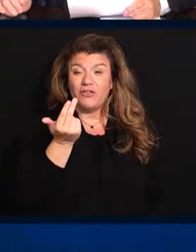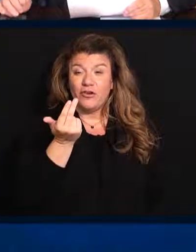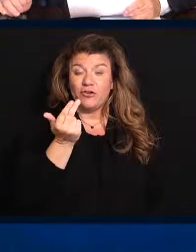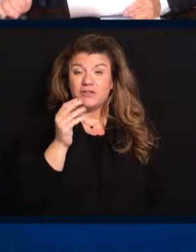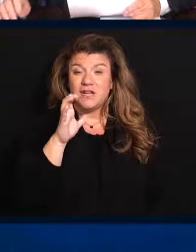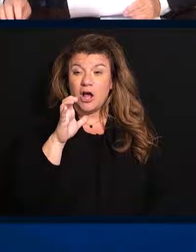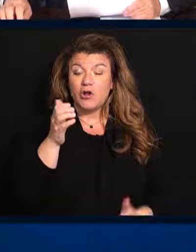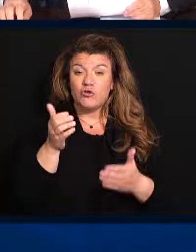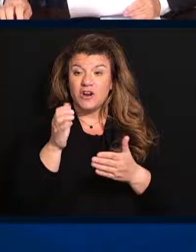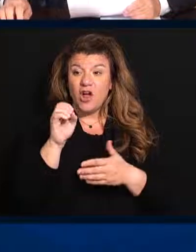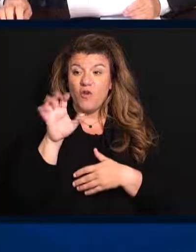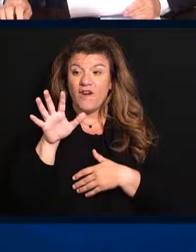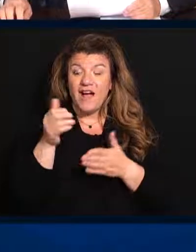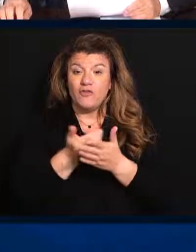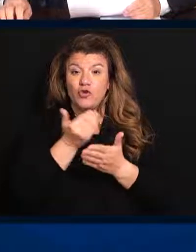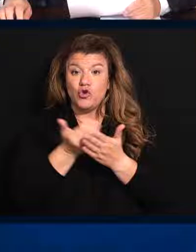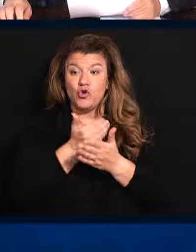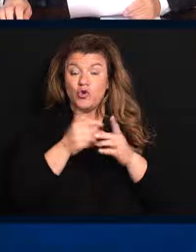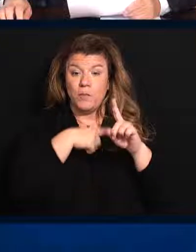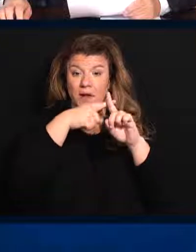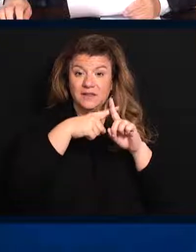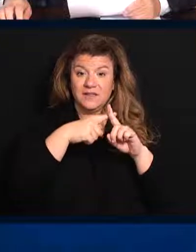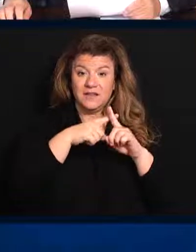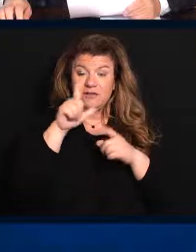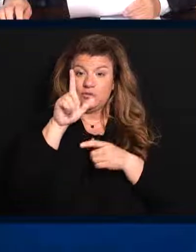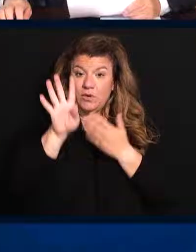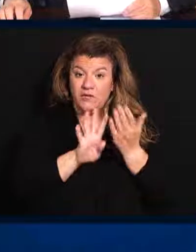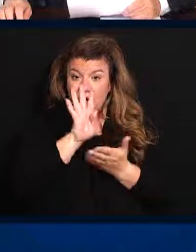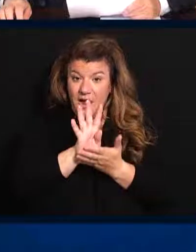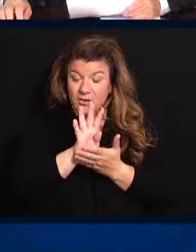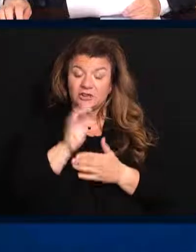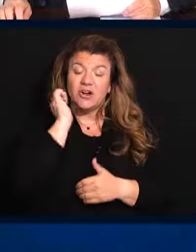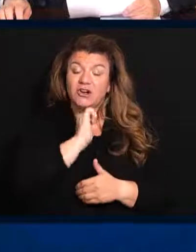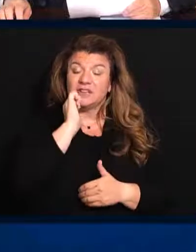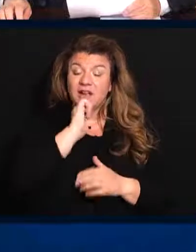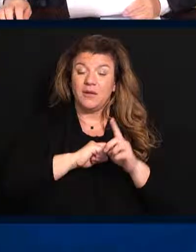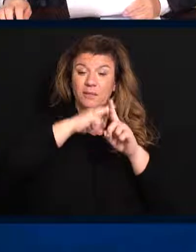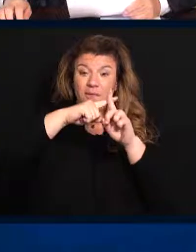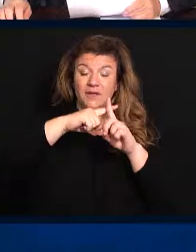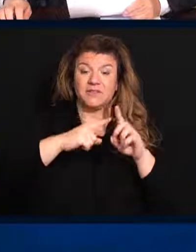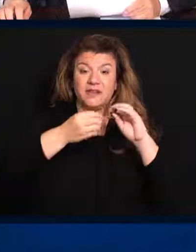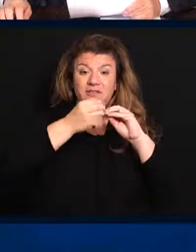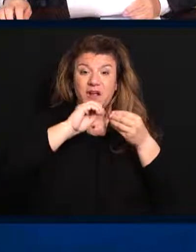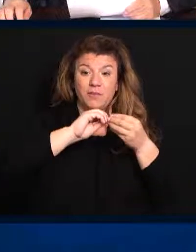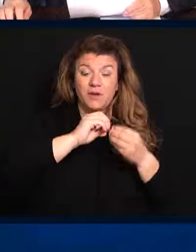1,305 new cases in the last 24 hours. Our daily positivity rate is